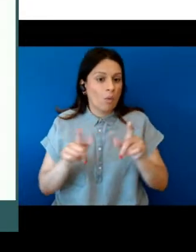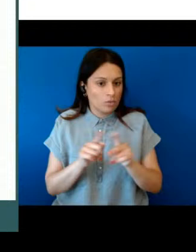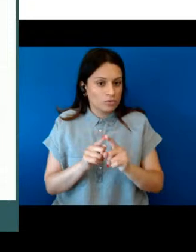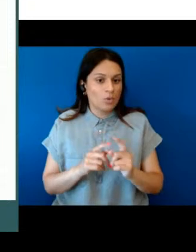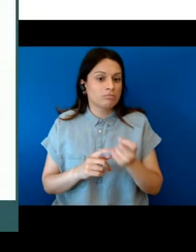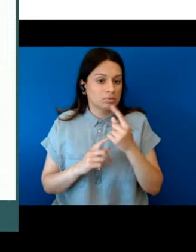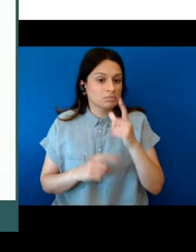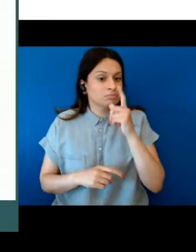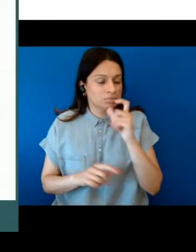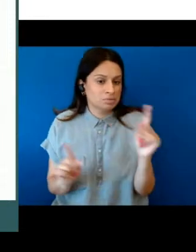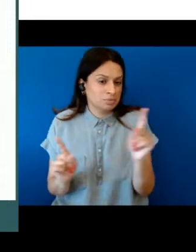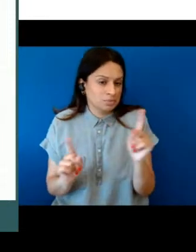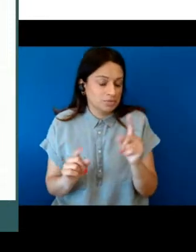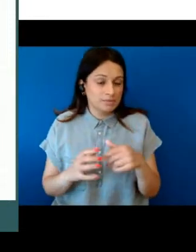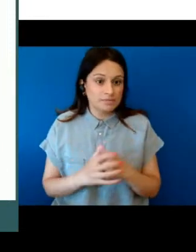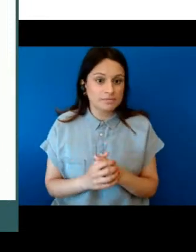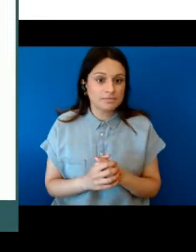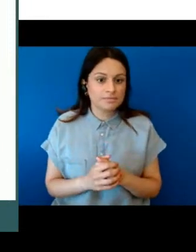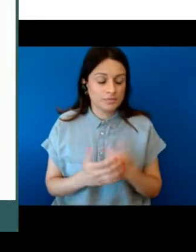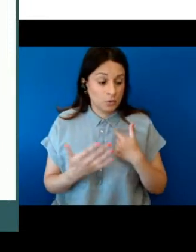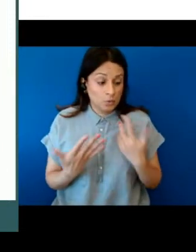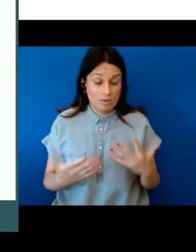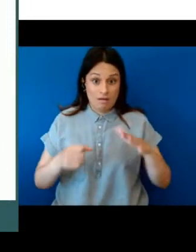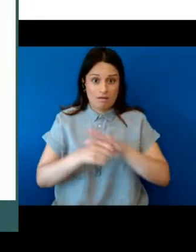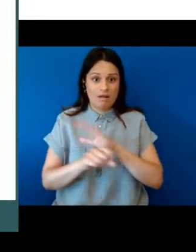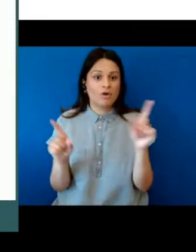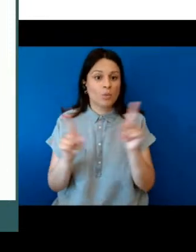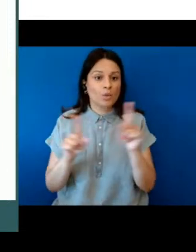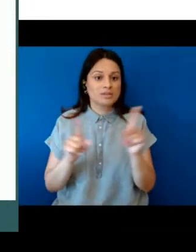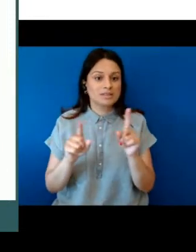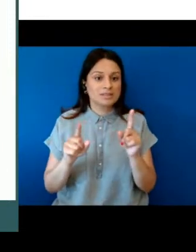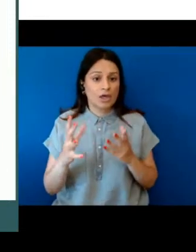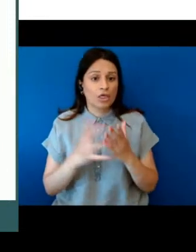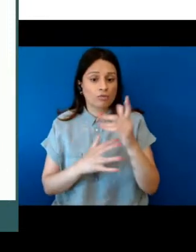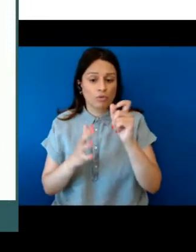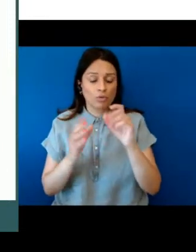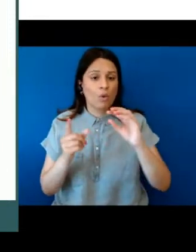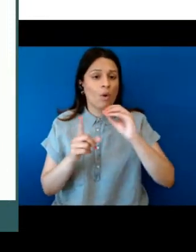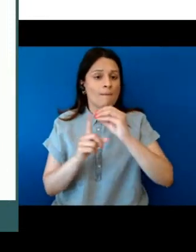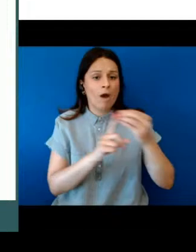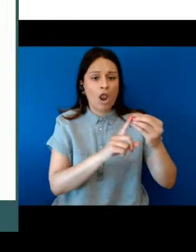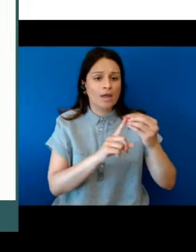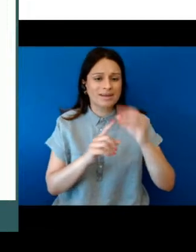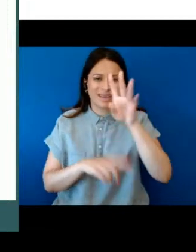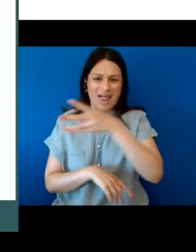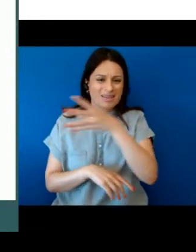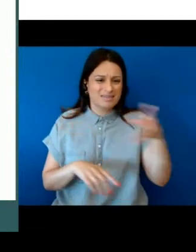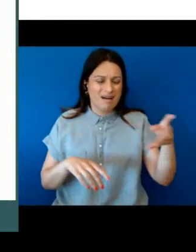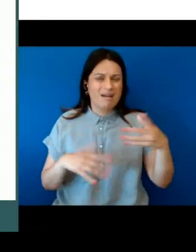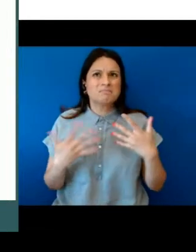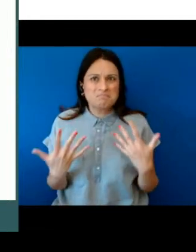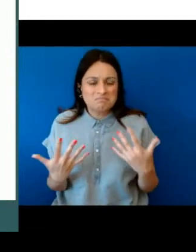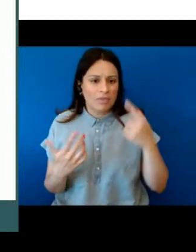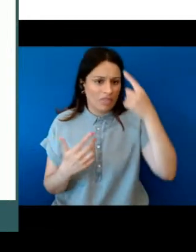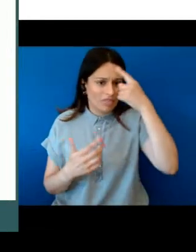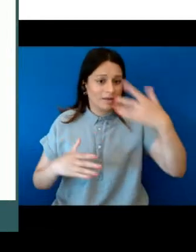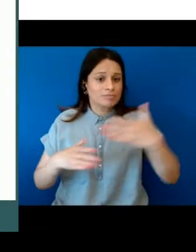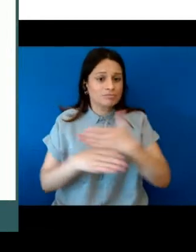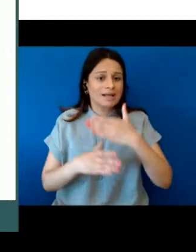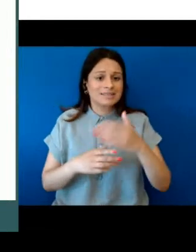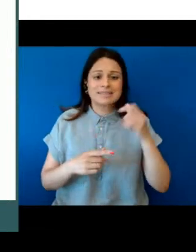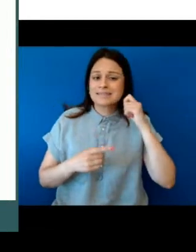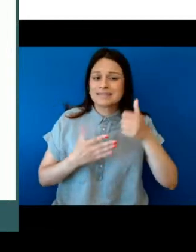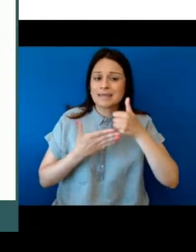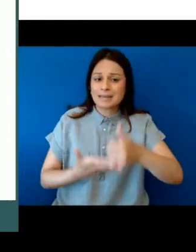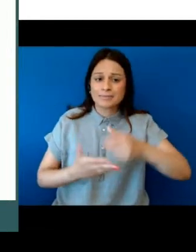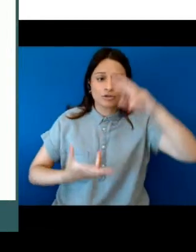So what I want to cover today is basically go over the pollen calendar, think about some of the practical tips on reducing pollen